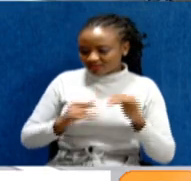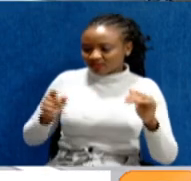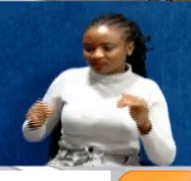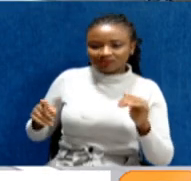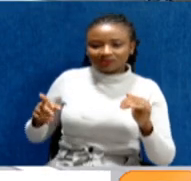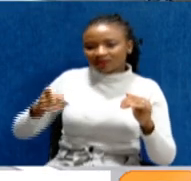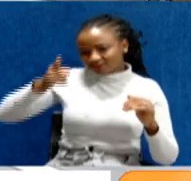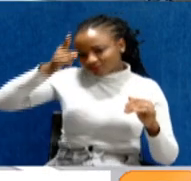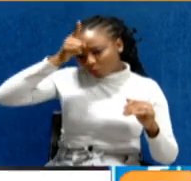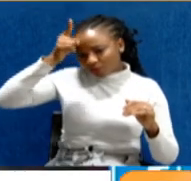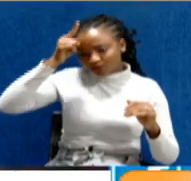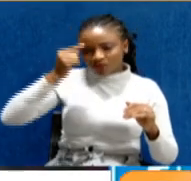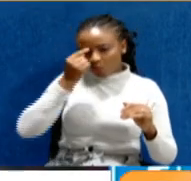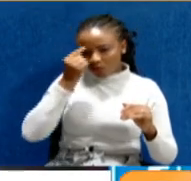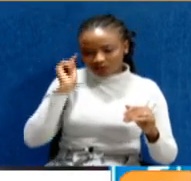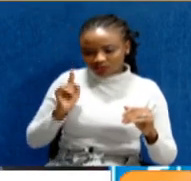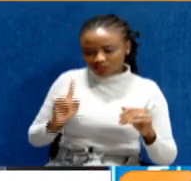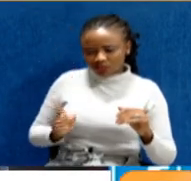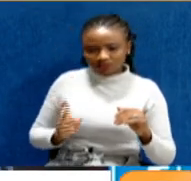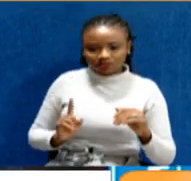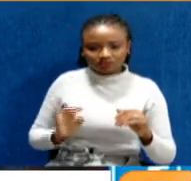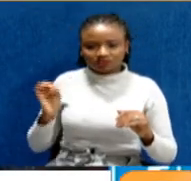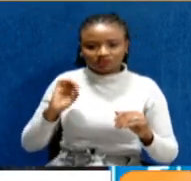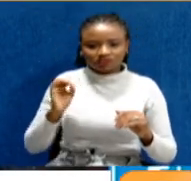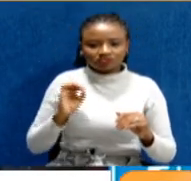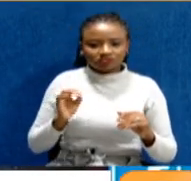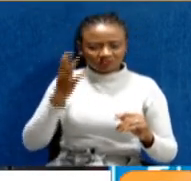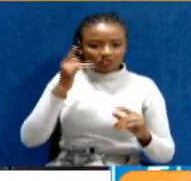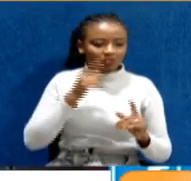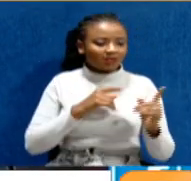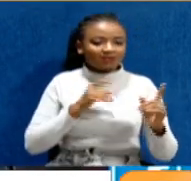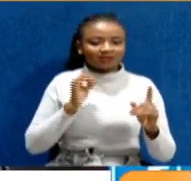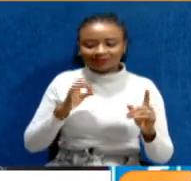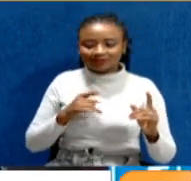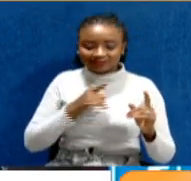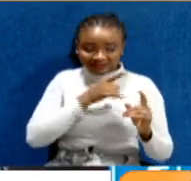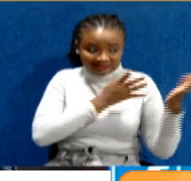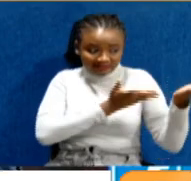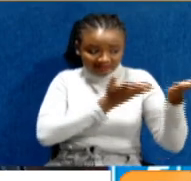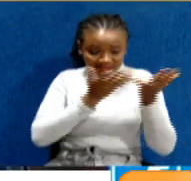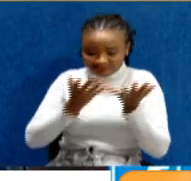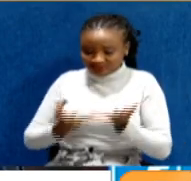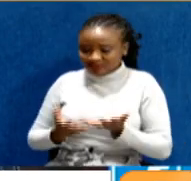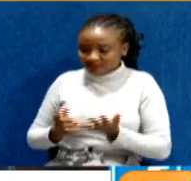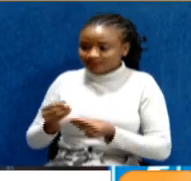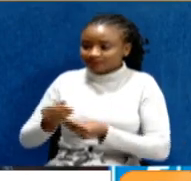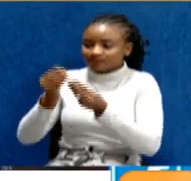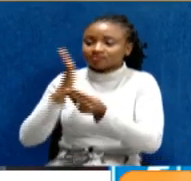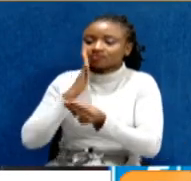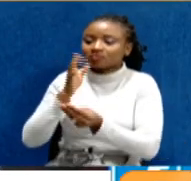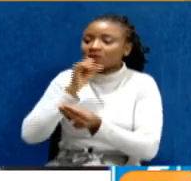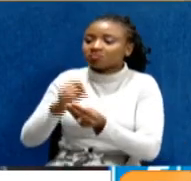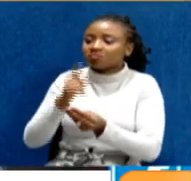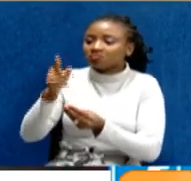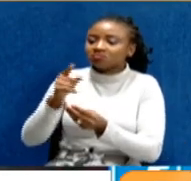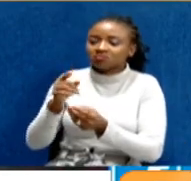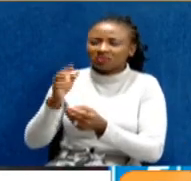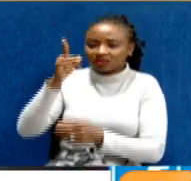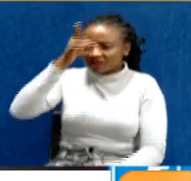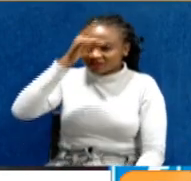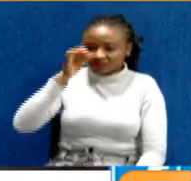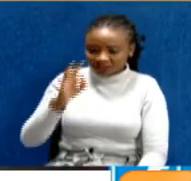opposed to organic agriculture. And this is a challenge, because when they get to my grandmother in the village, and they discourage her